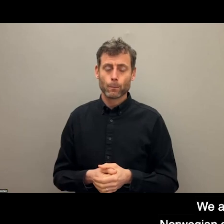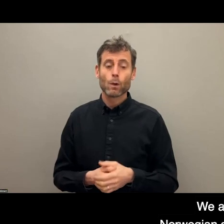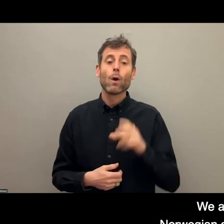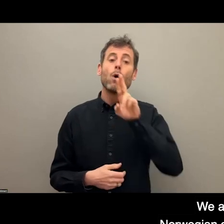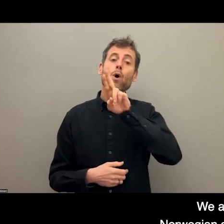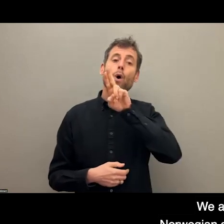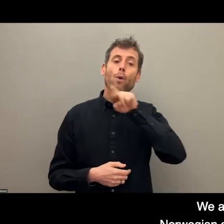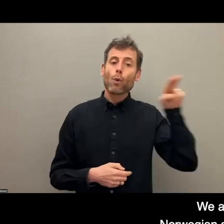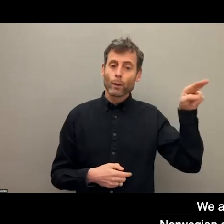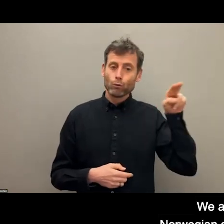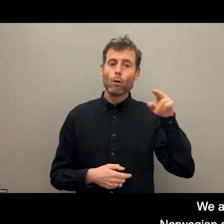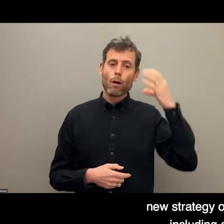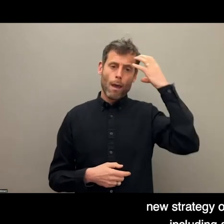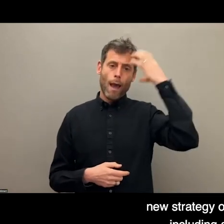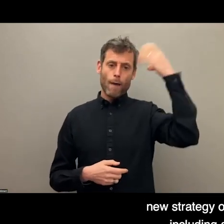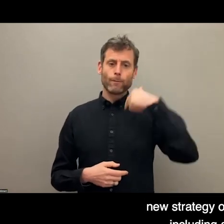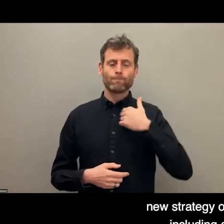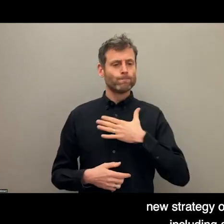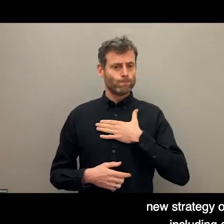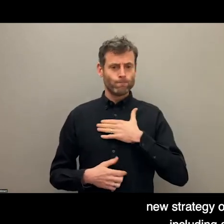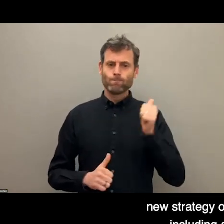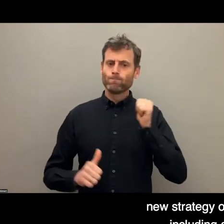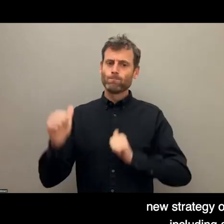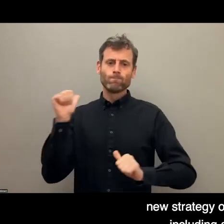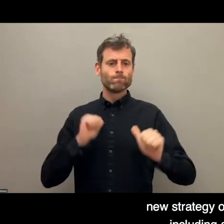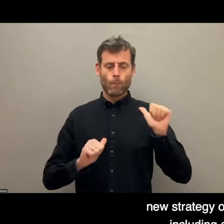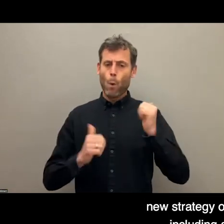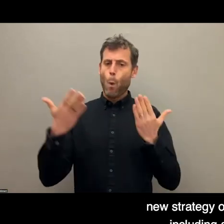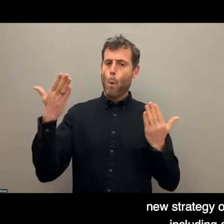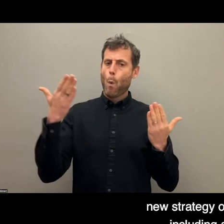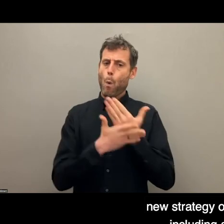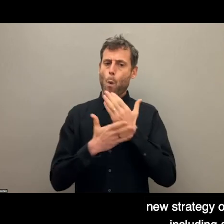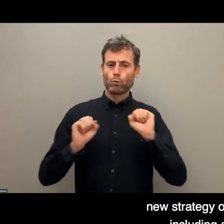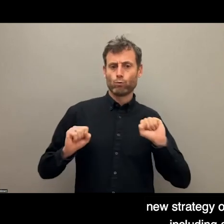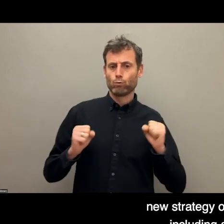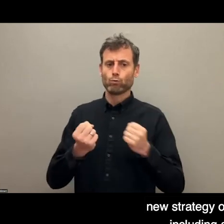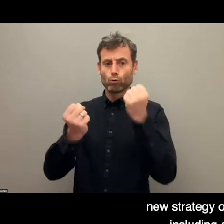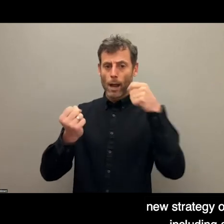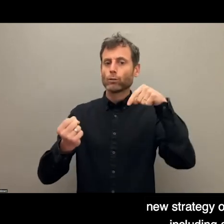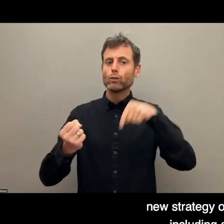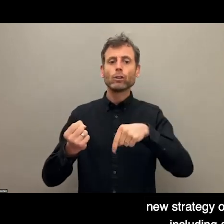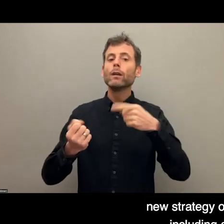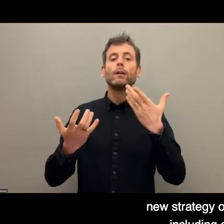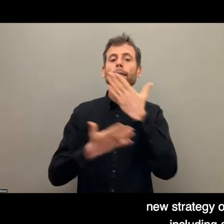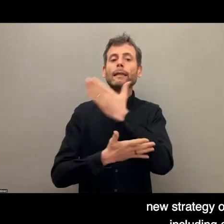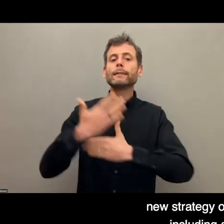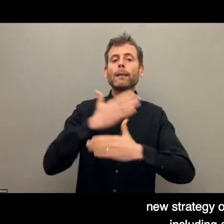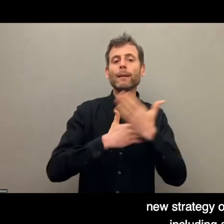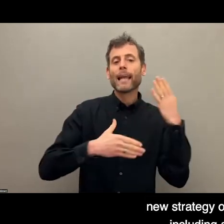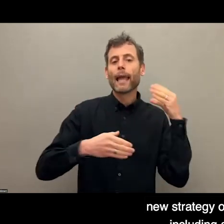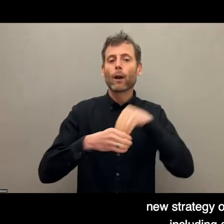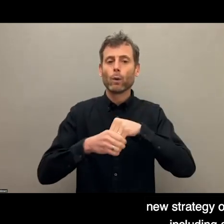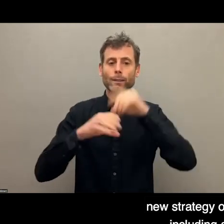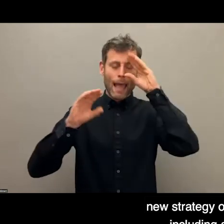government is proud to launch a new strategy on disability inclusive development, including in